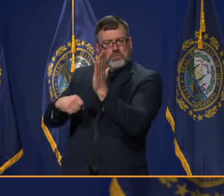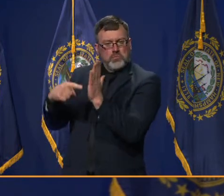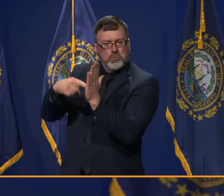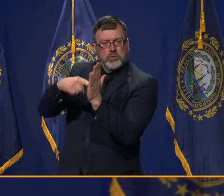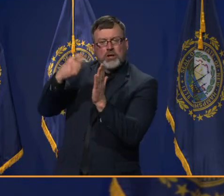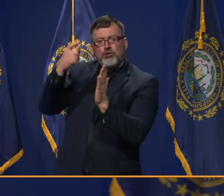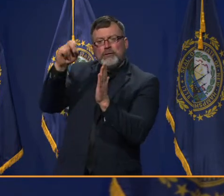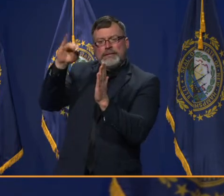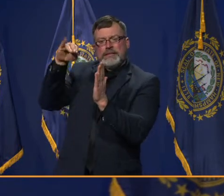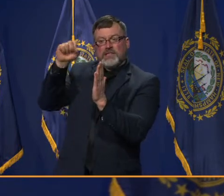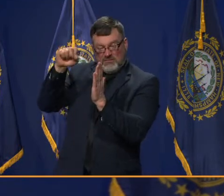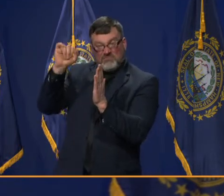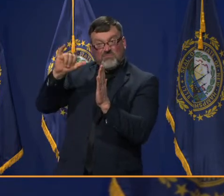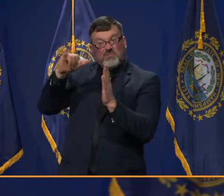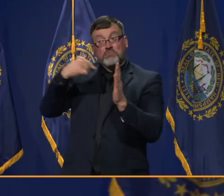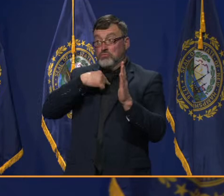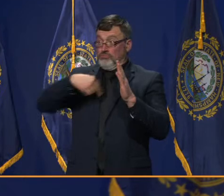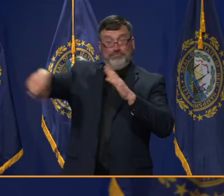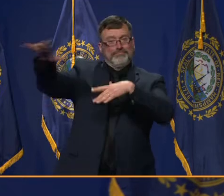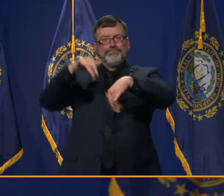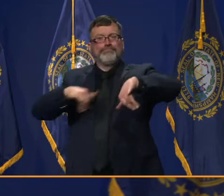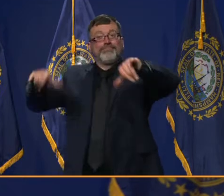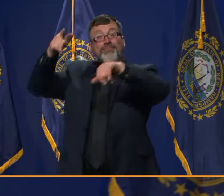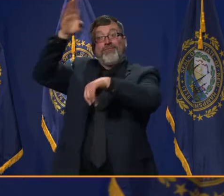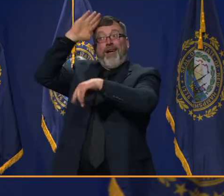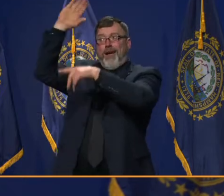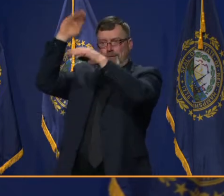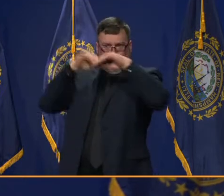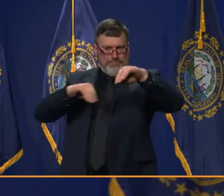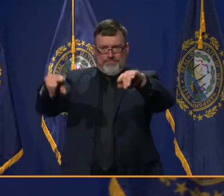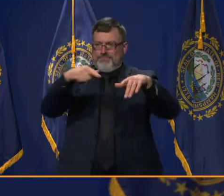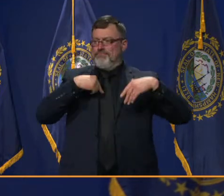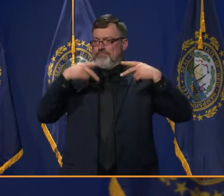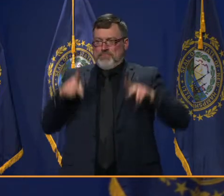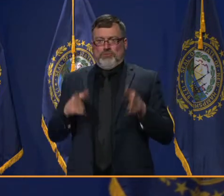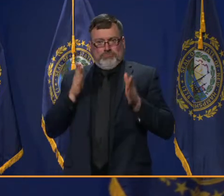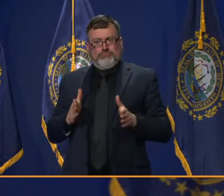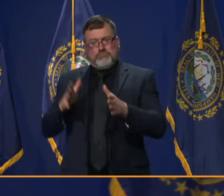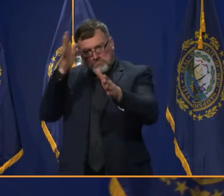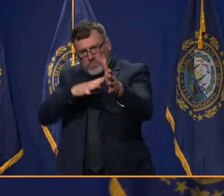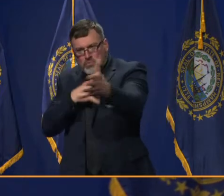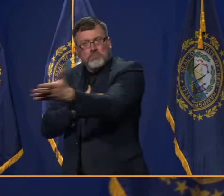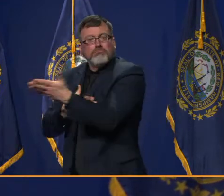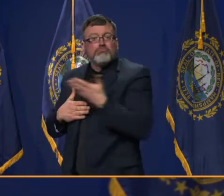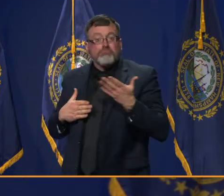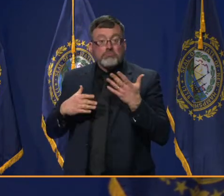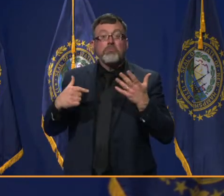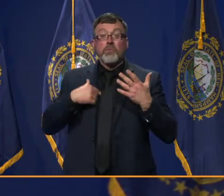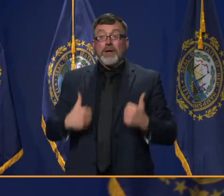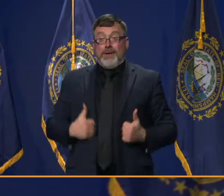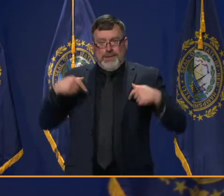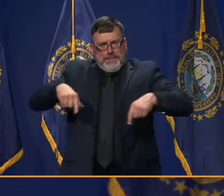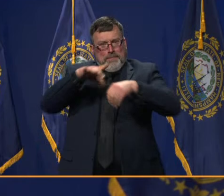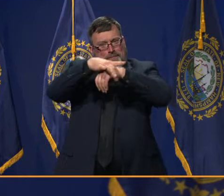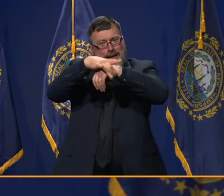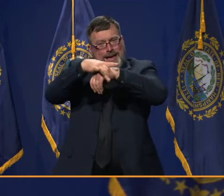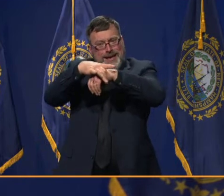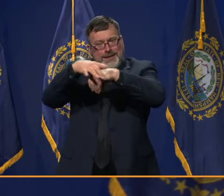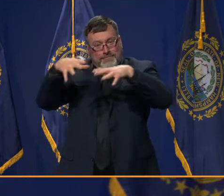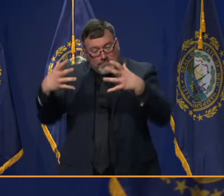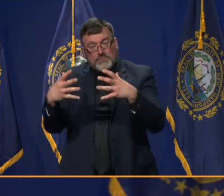God. So no matter where we reside on the planet, in our case here in New Hampshire, that makes us neighbors. And as